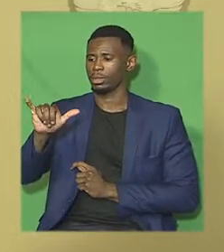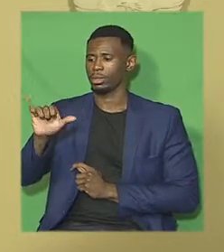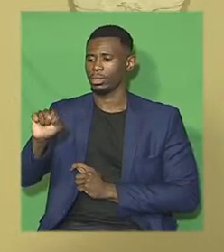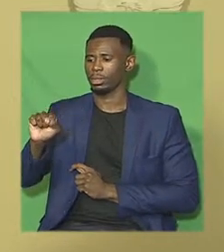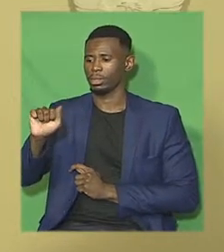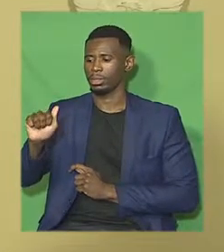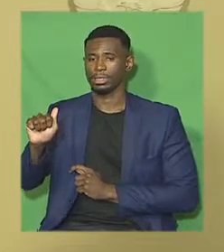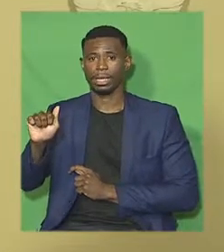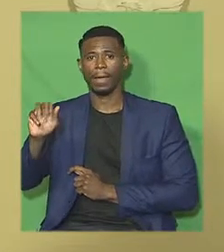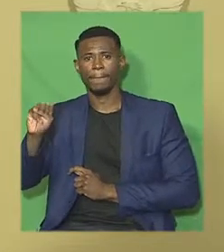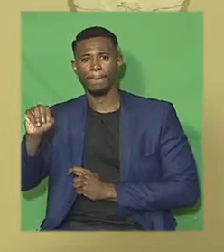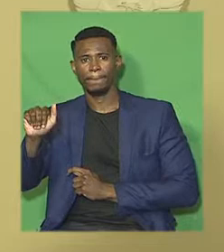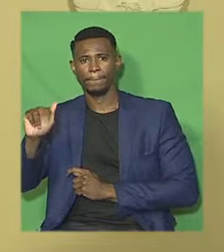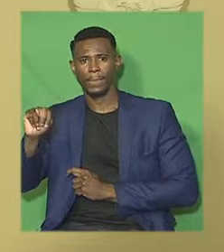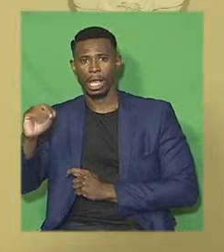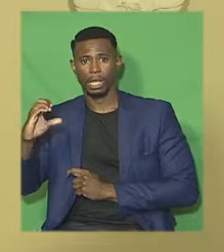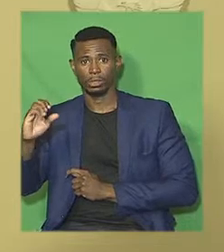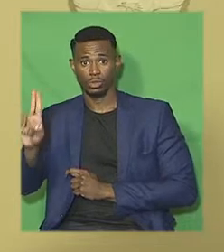Mangu.